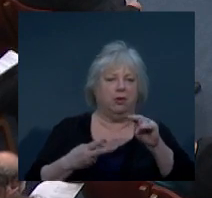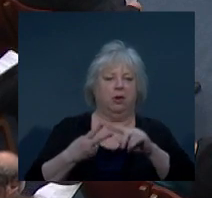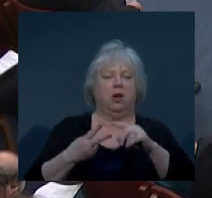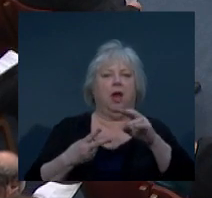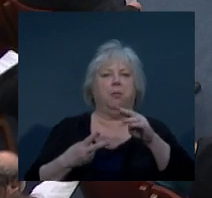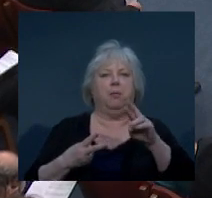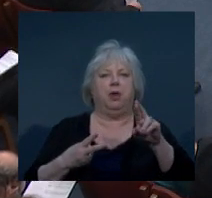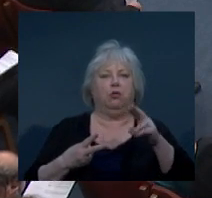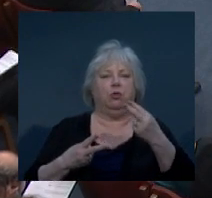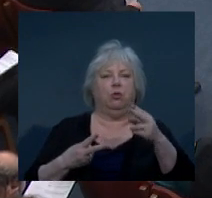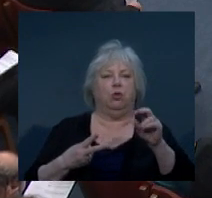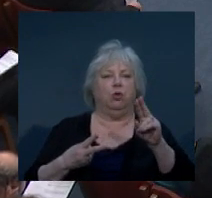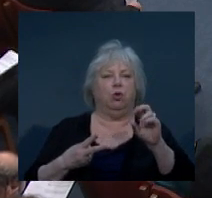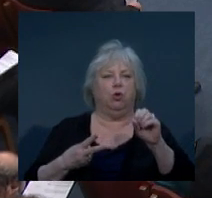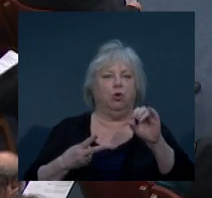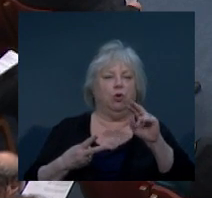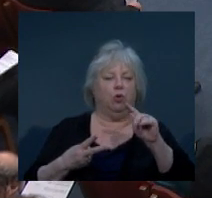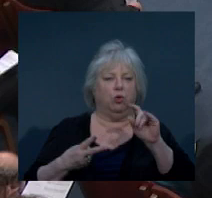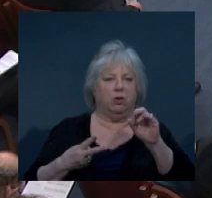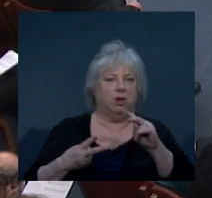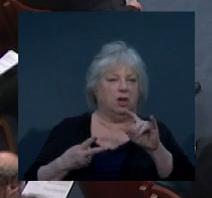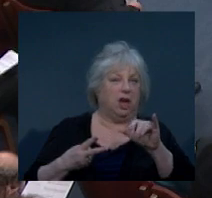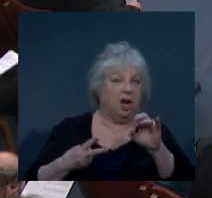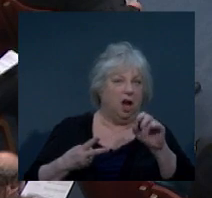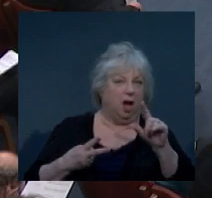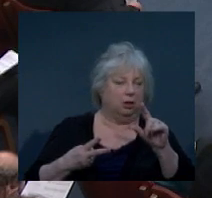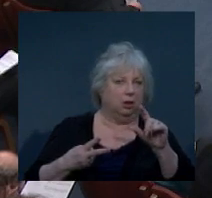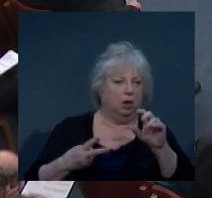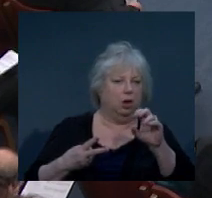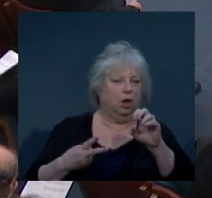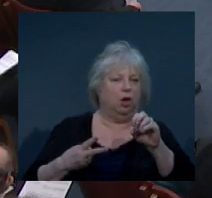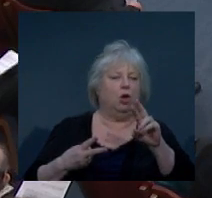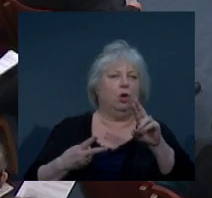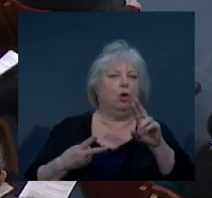Houston Yule.